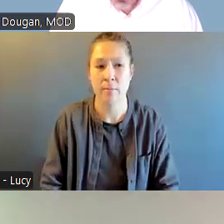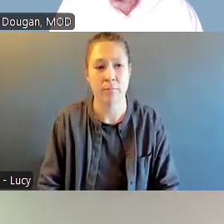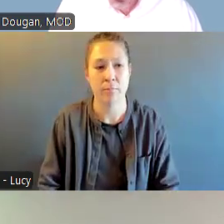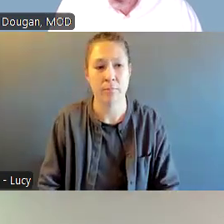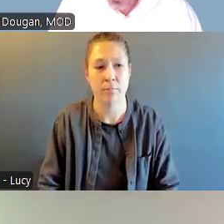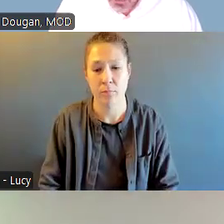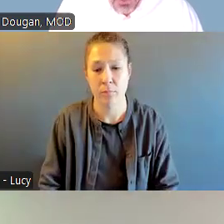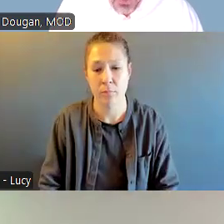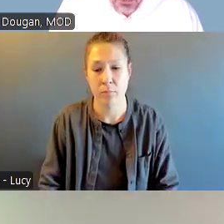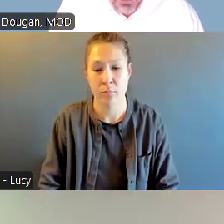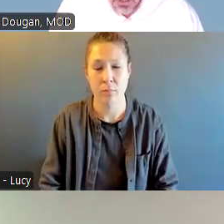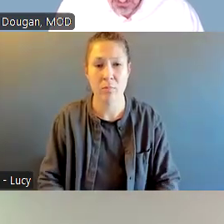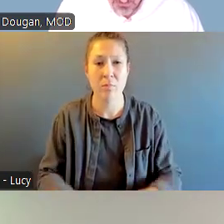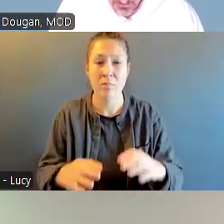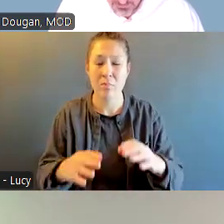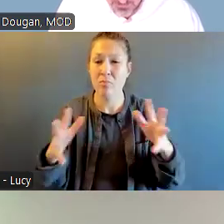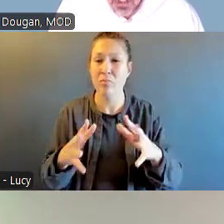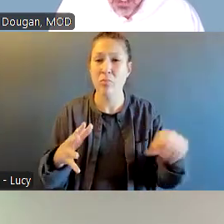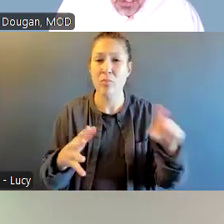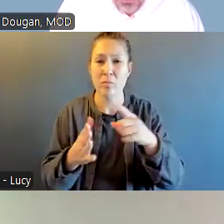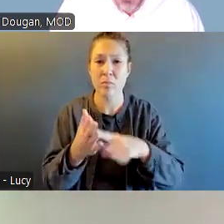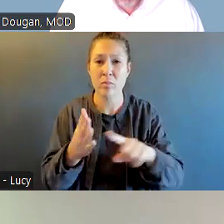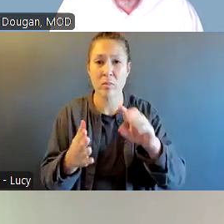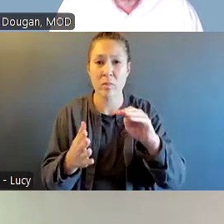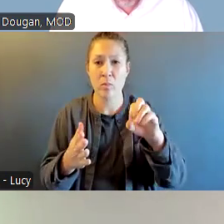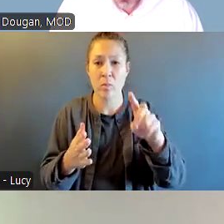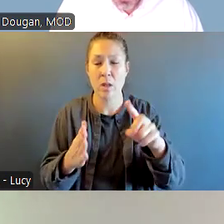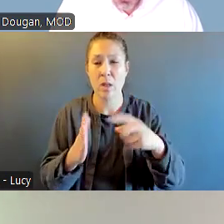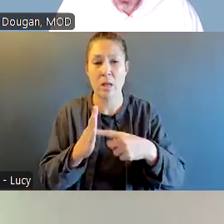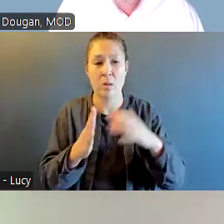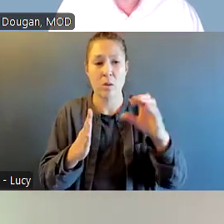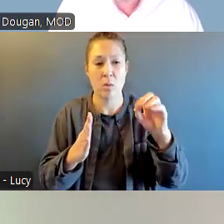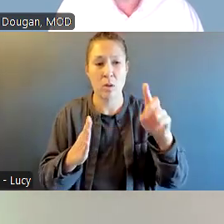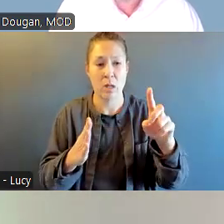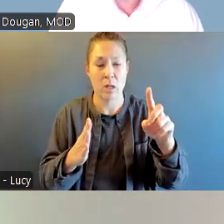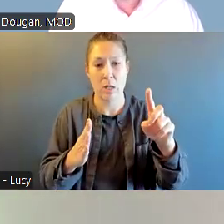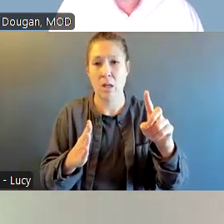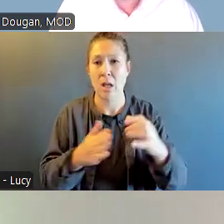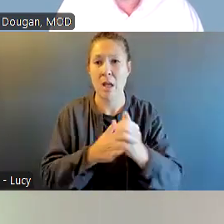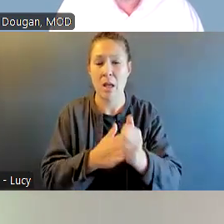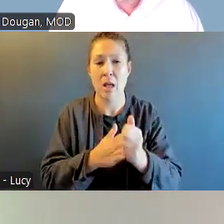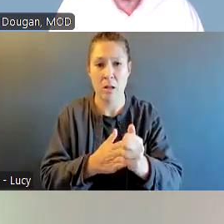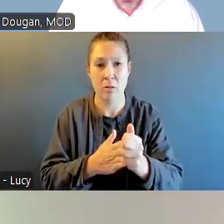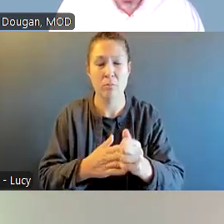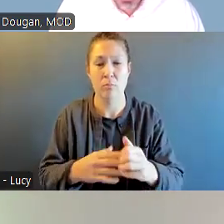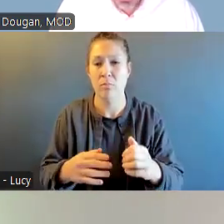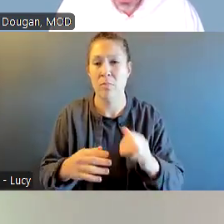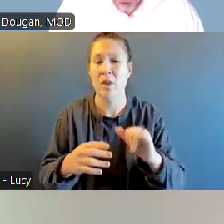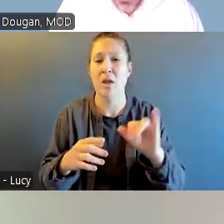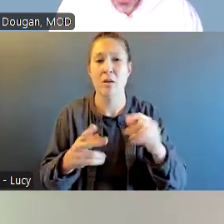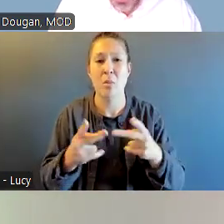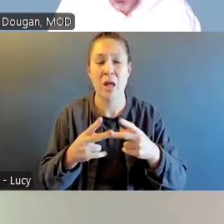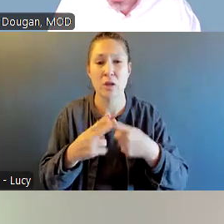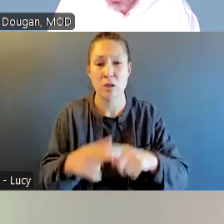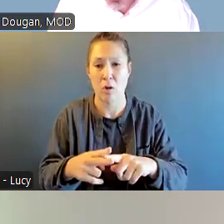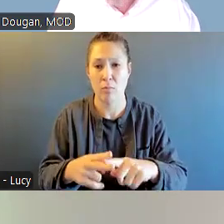everyone to refer to MOD's sample COD guidelines and goals as a starting point. It's vital